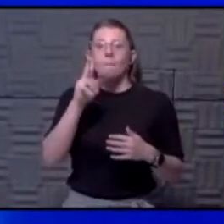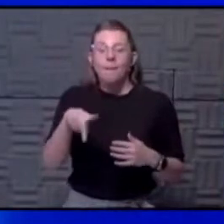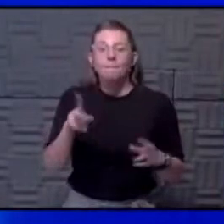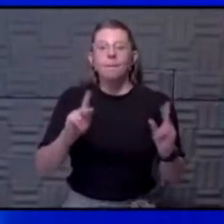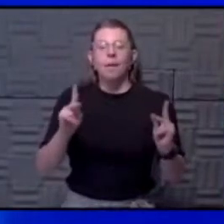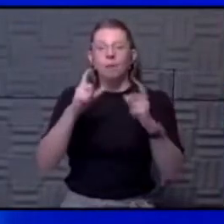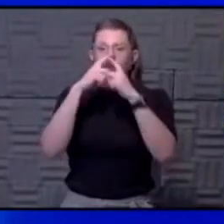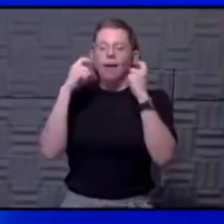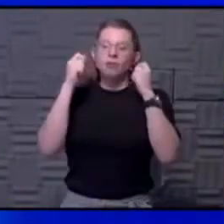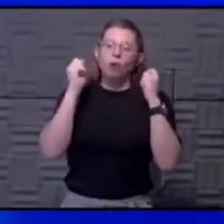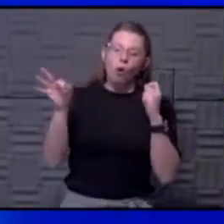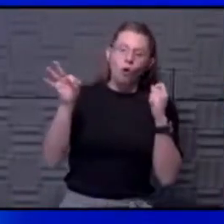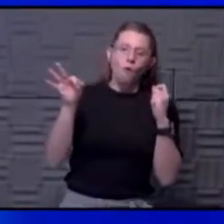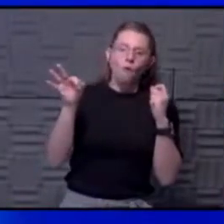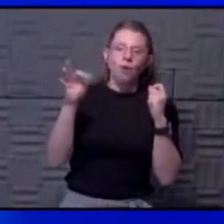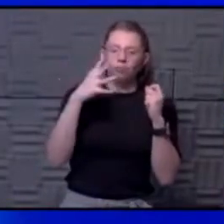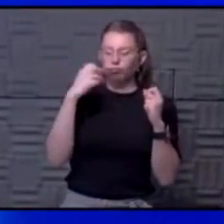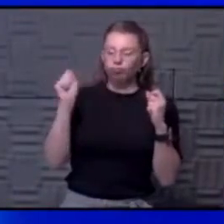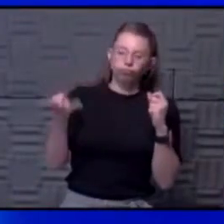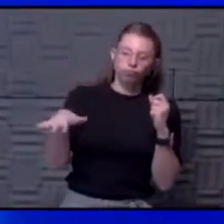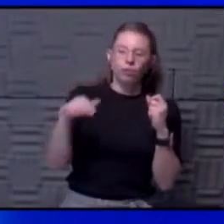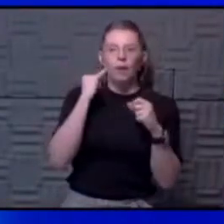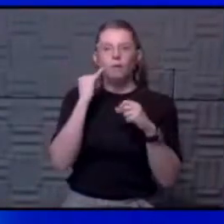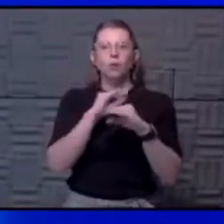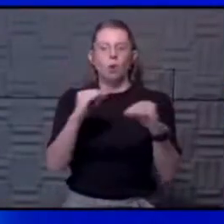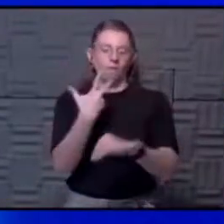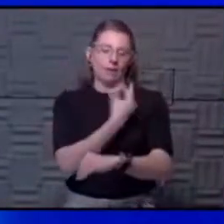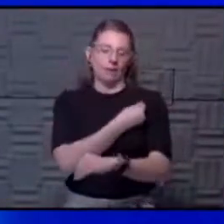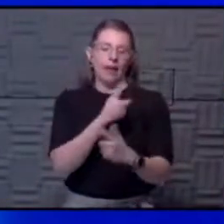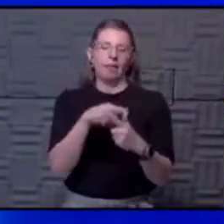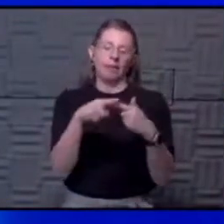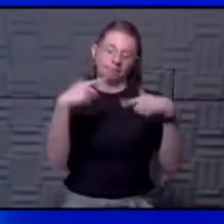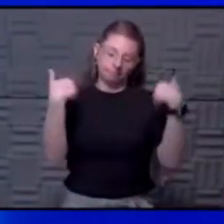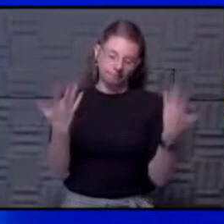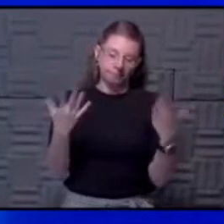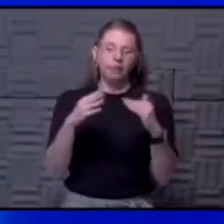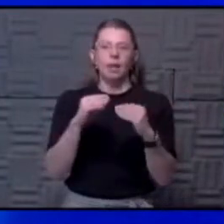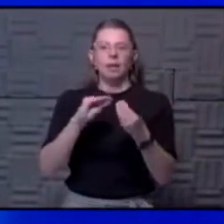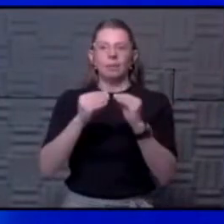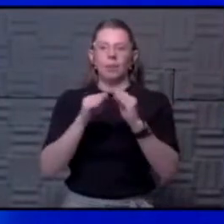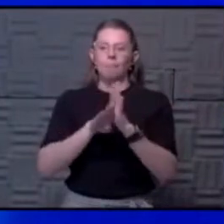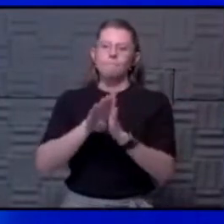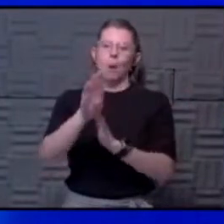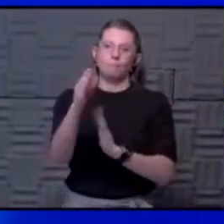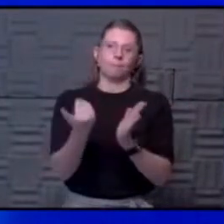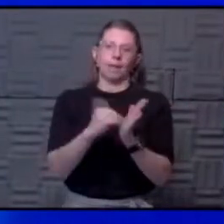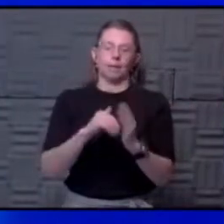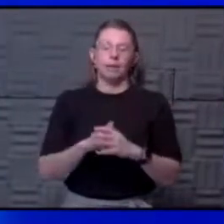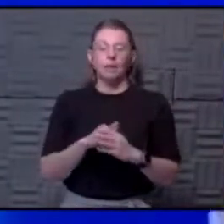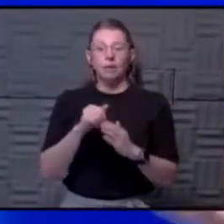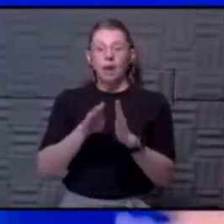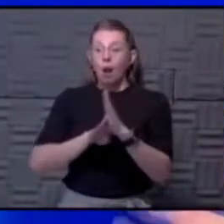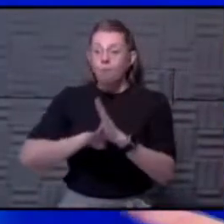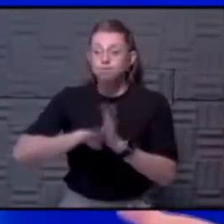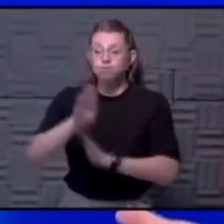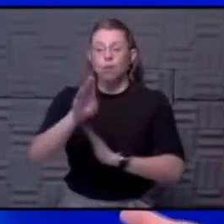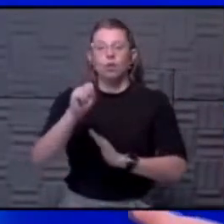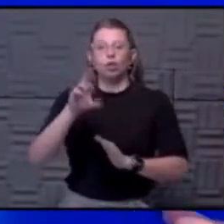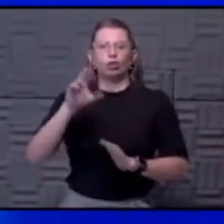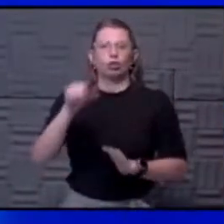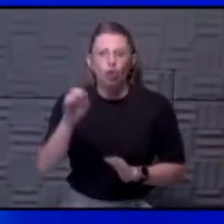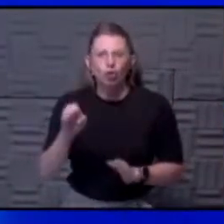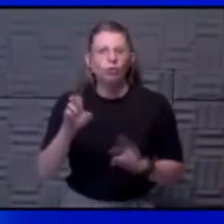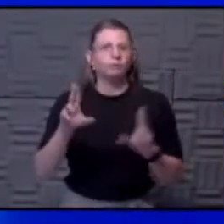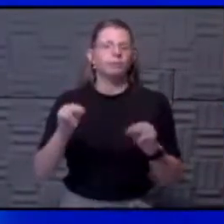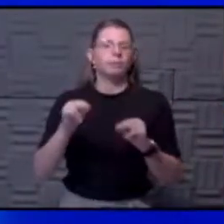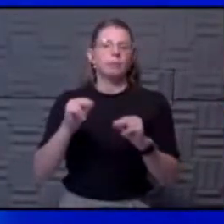taking their masks off if they haven't been vaccinated, and then all of a sudden we're going to see a rise. I don't think we'll see the same surge because there will have been people that have been vaccinated.